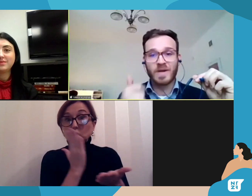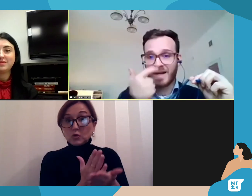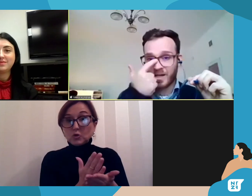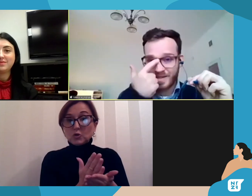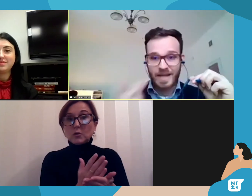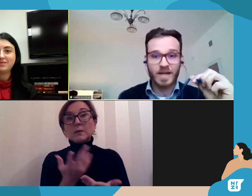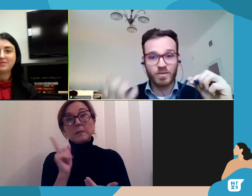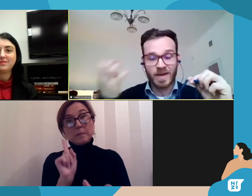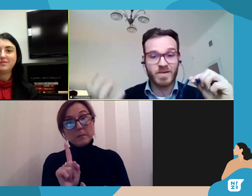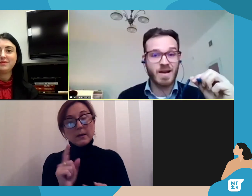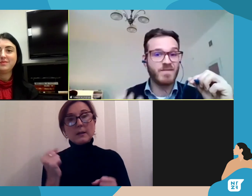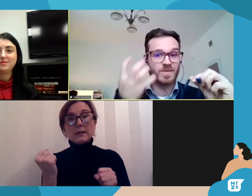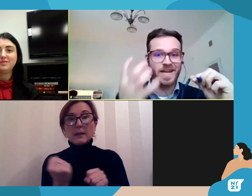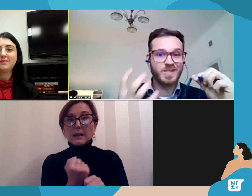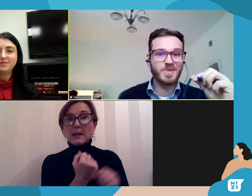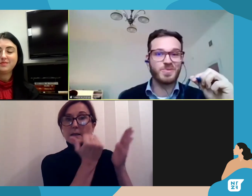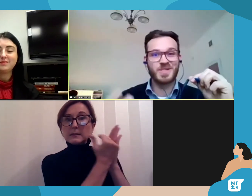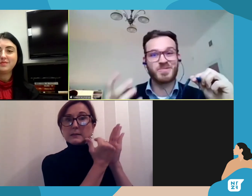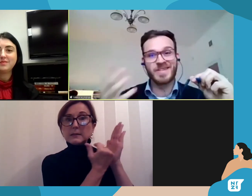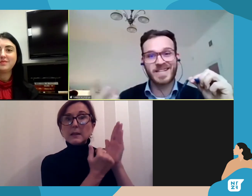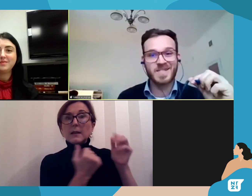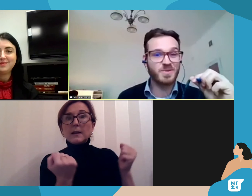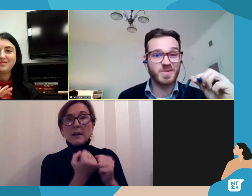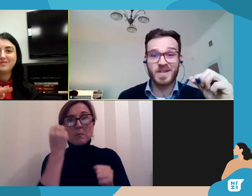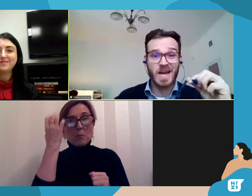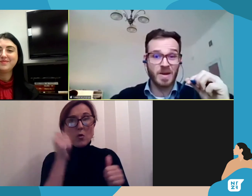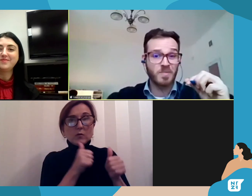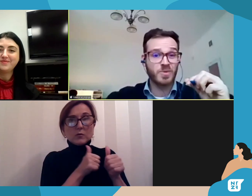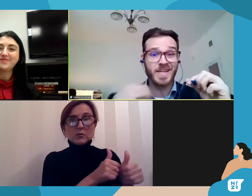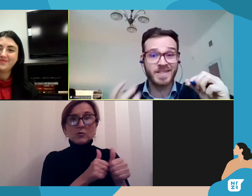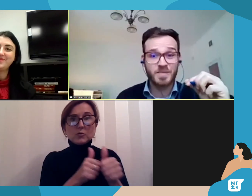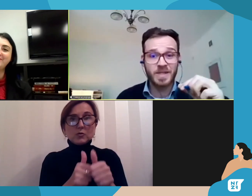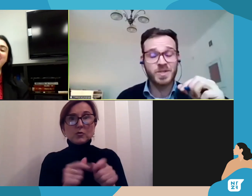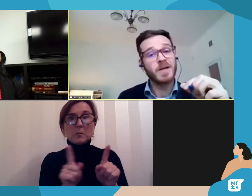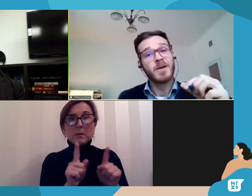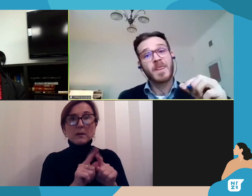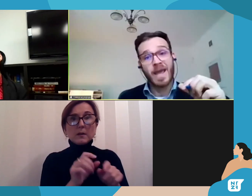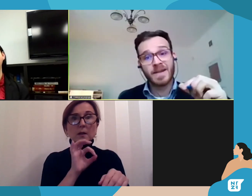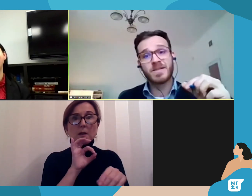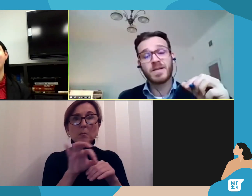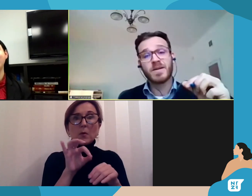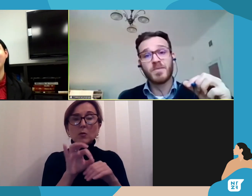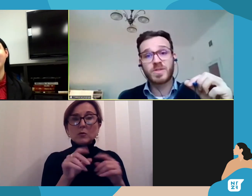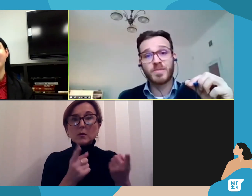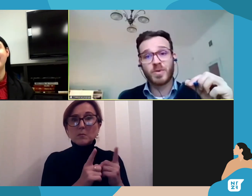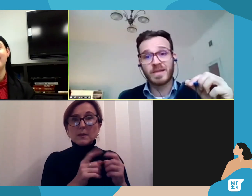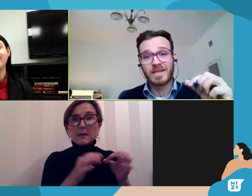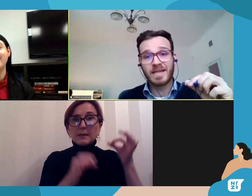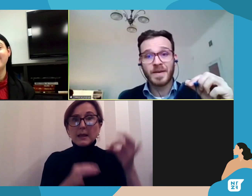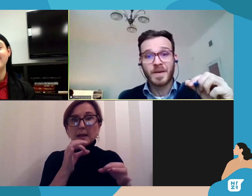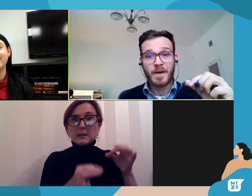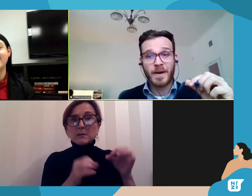and improve understanding of hate crime versus hate speech, what is a protected speech, what is an unprotected speech, and